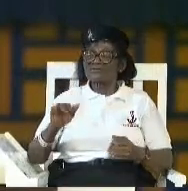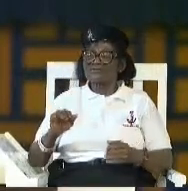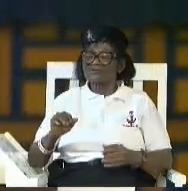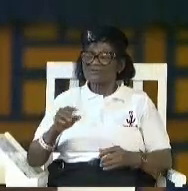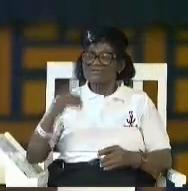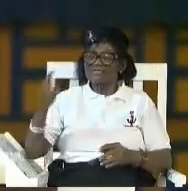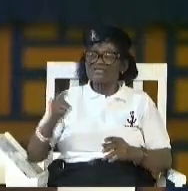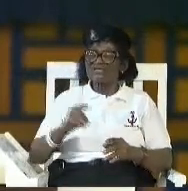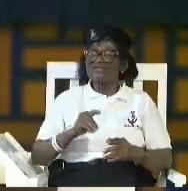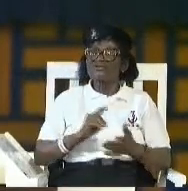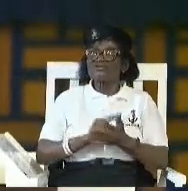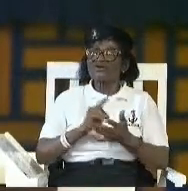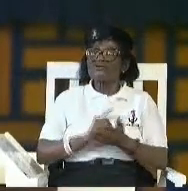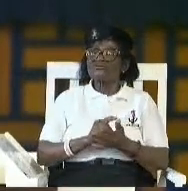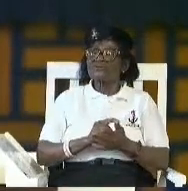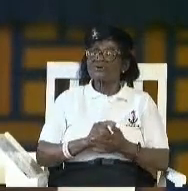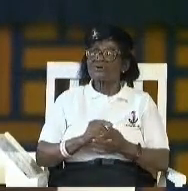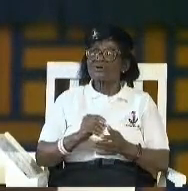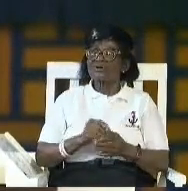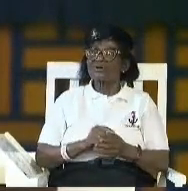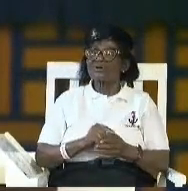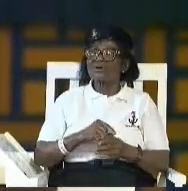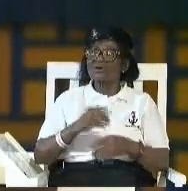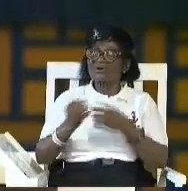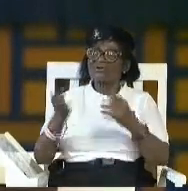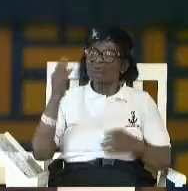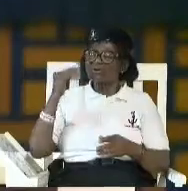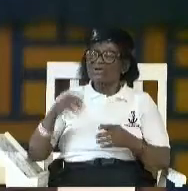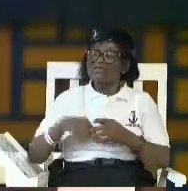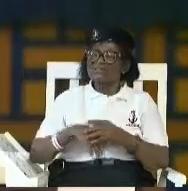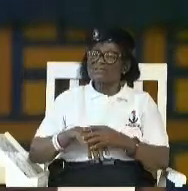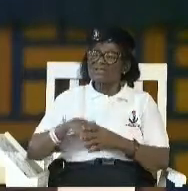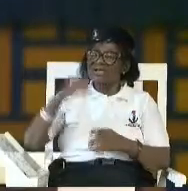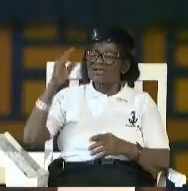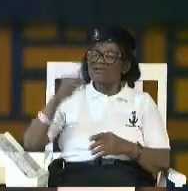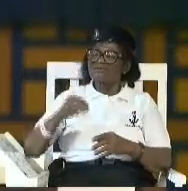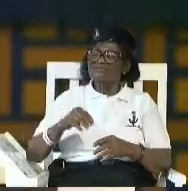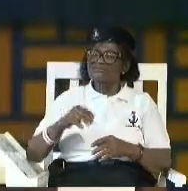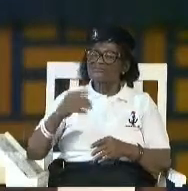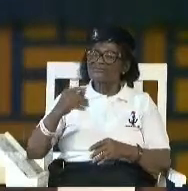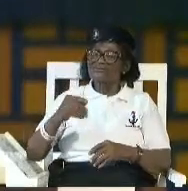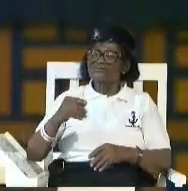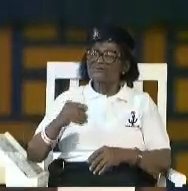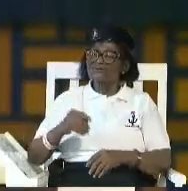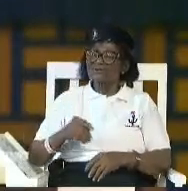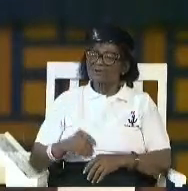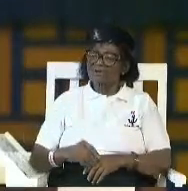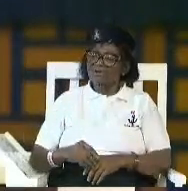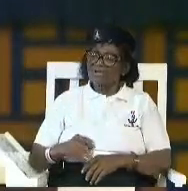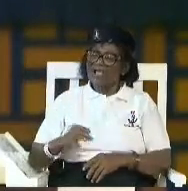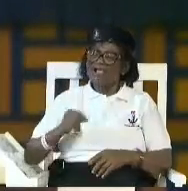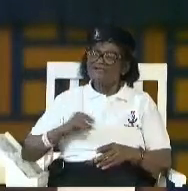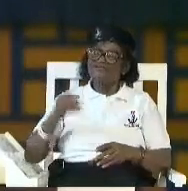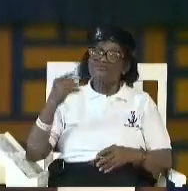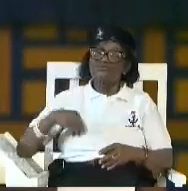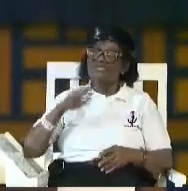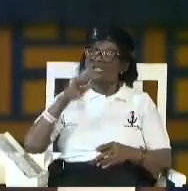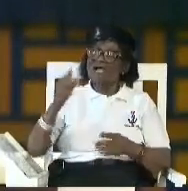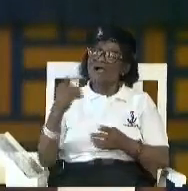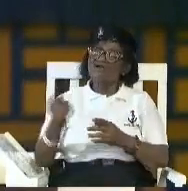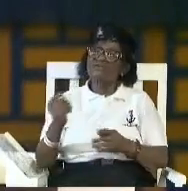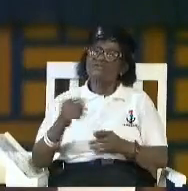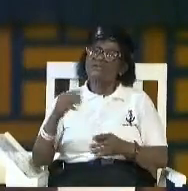ahead with the procedure. "You were all here last month when she was raising the baby."